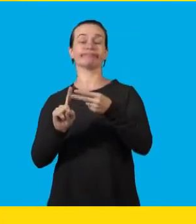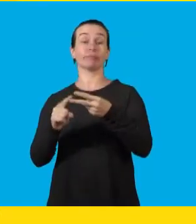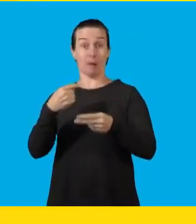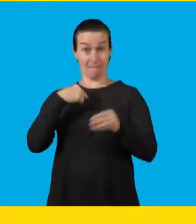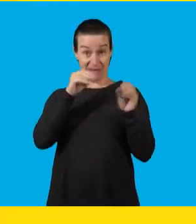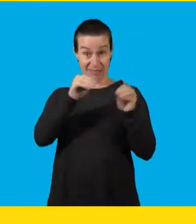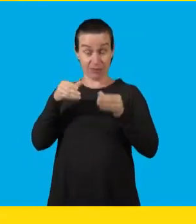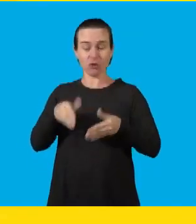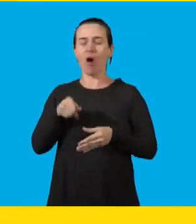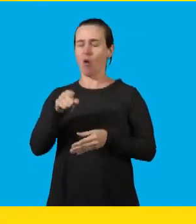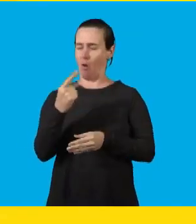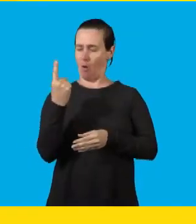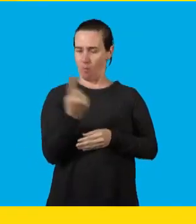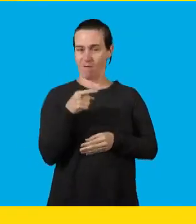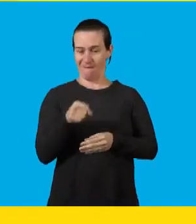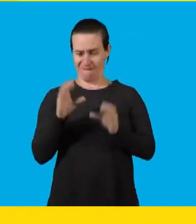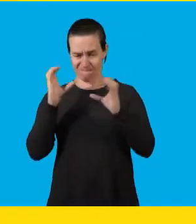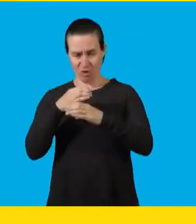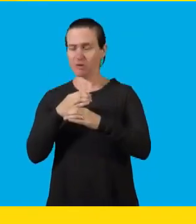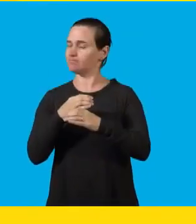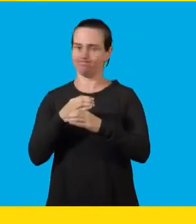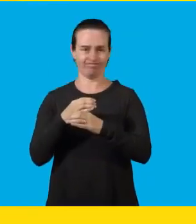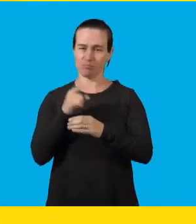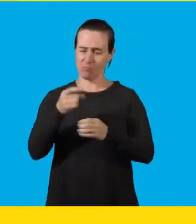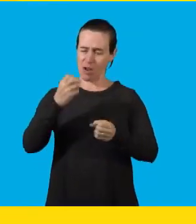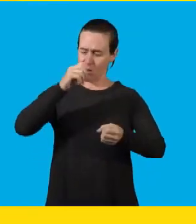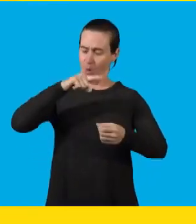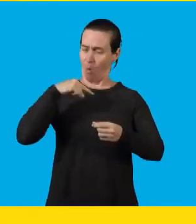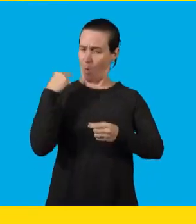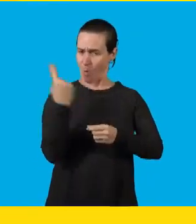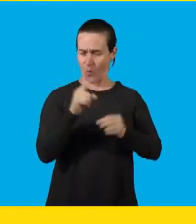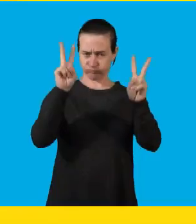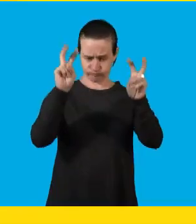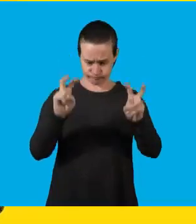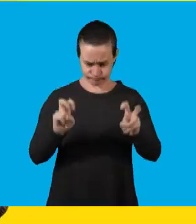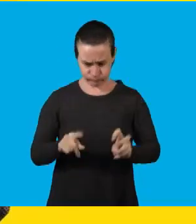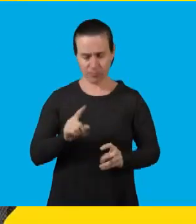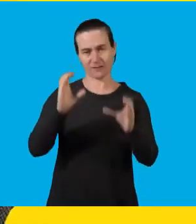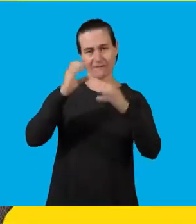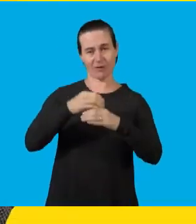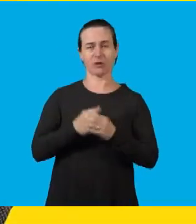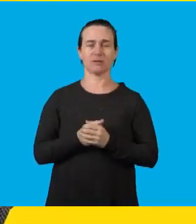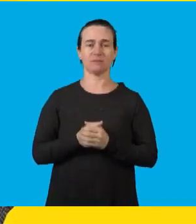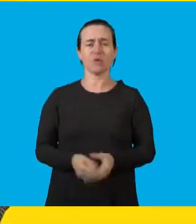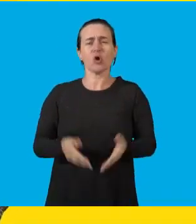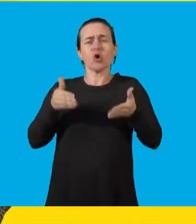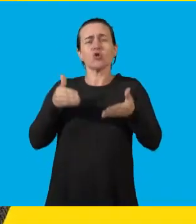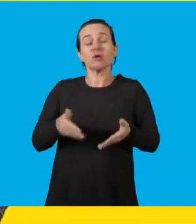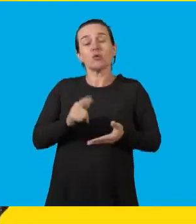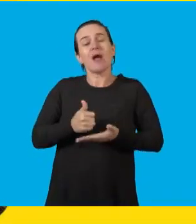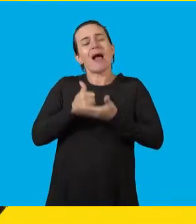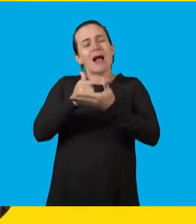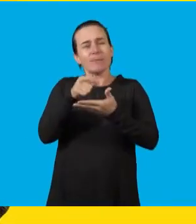on what I will be doing today. Remember, today, the aim of the lesson is to help you to deal